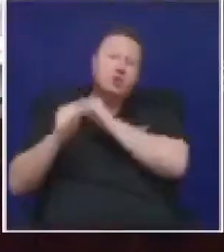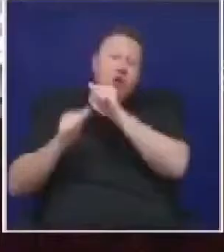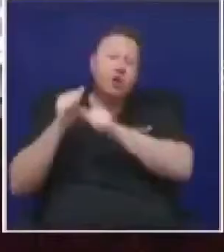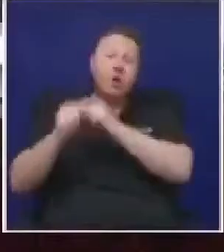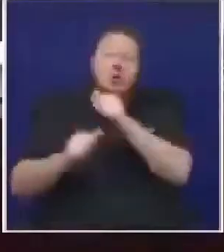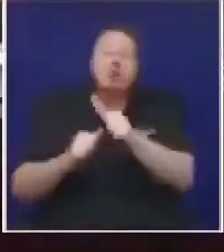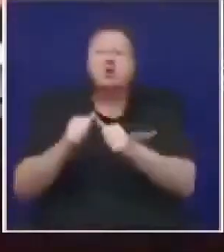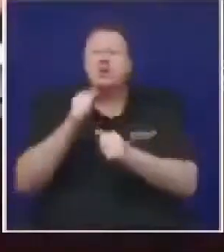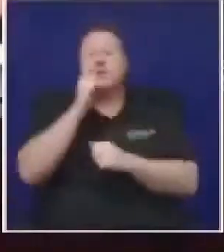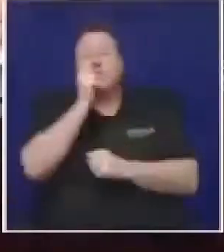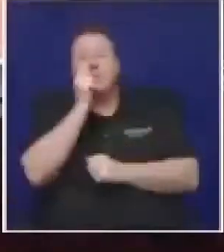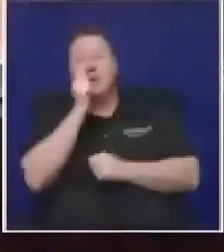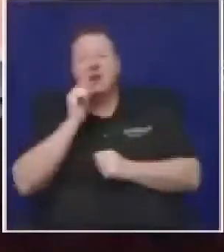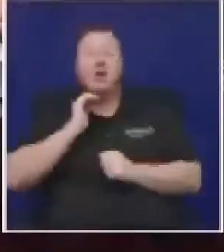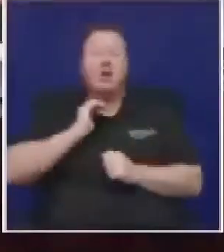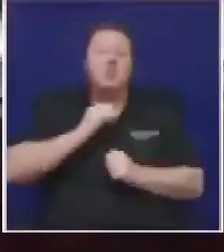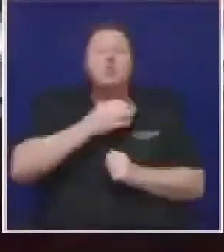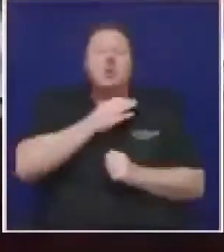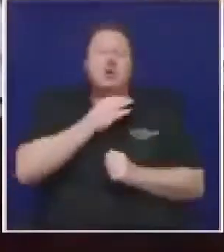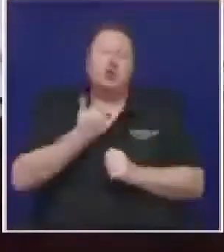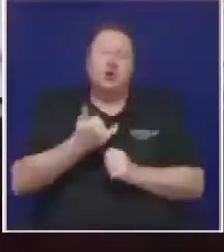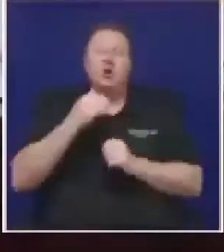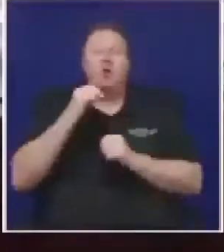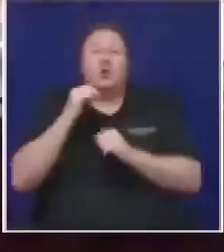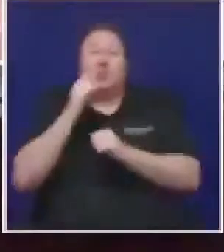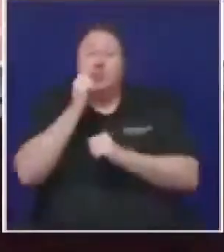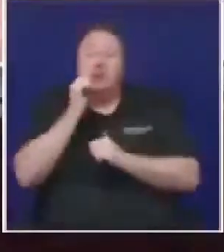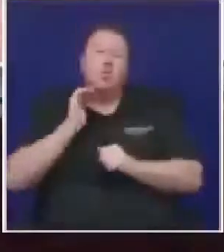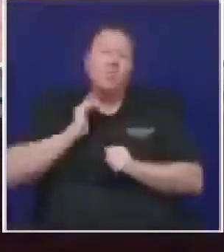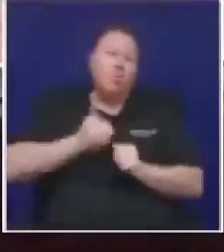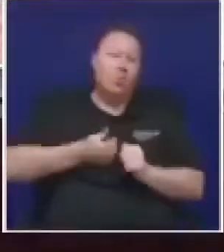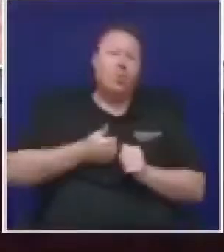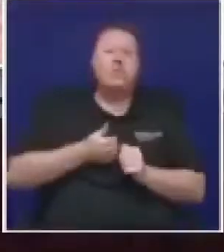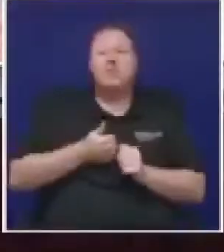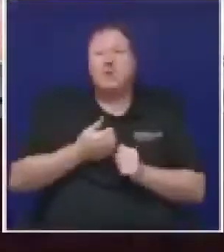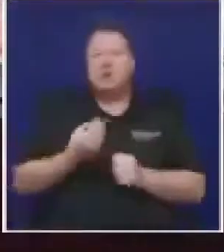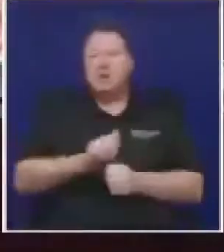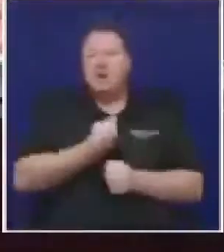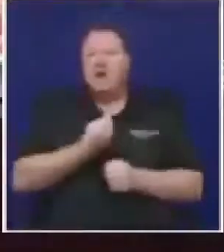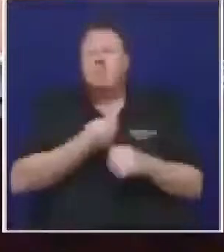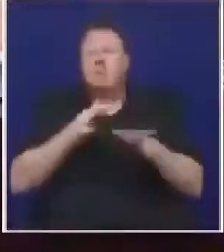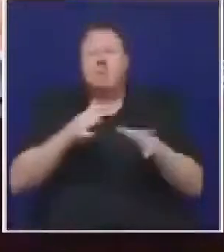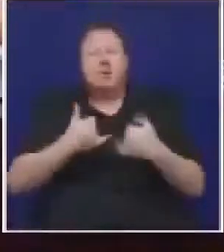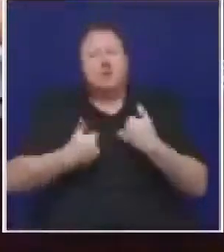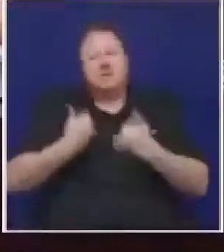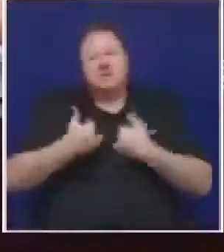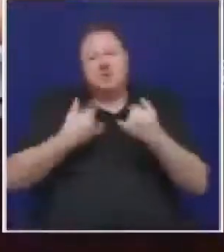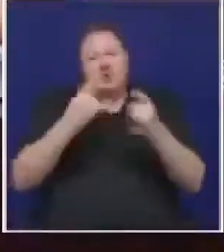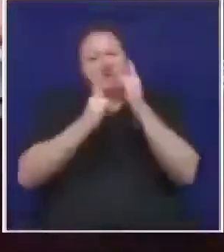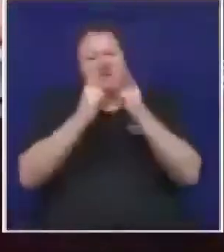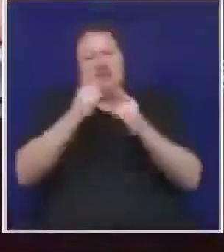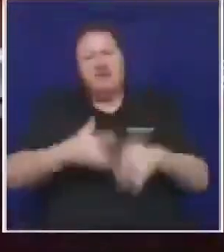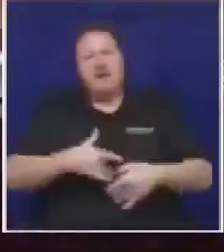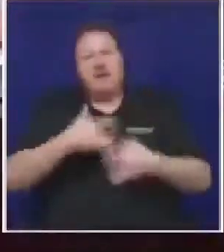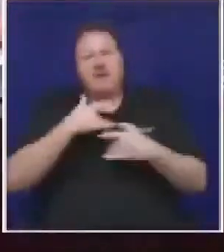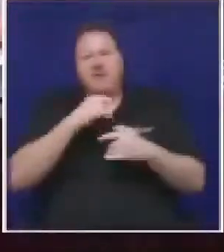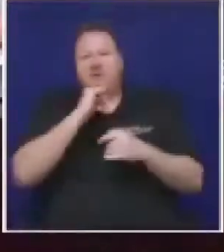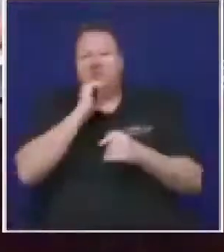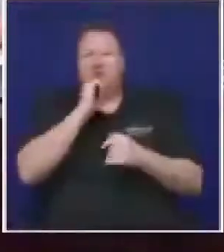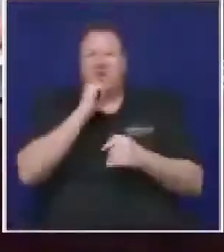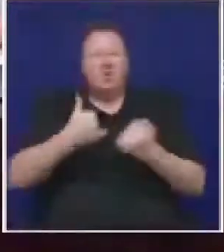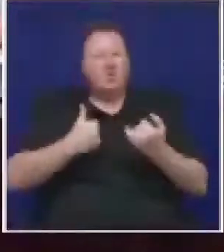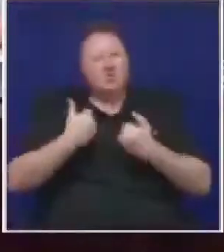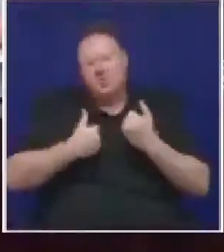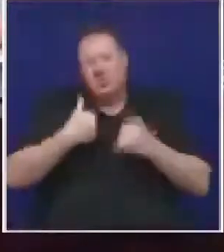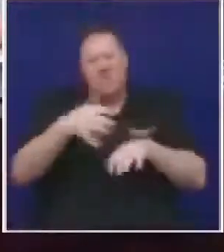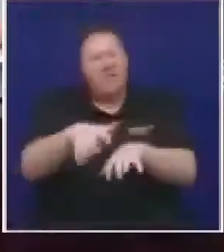women. We know that young people like urban life. They don't like to be farmers